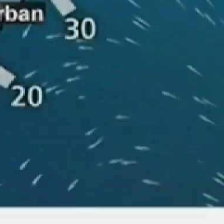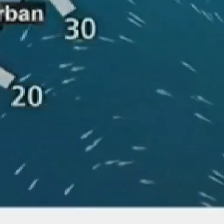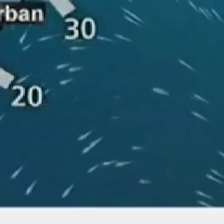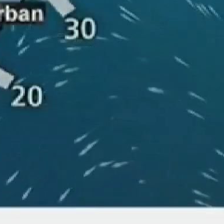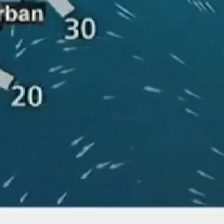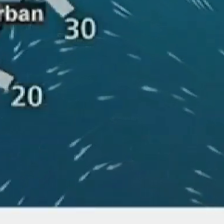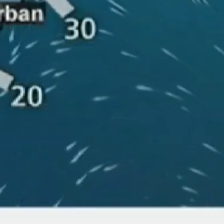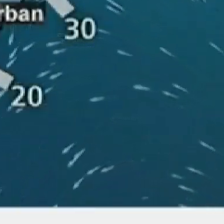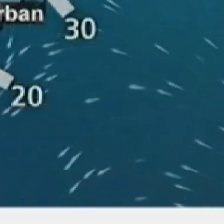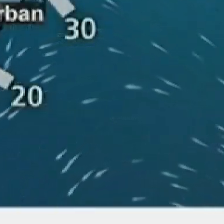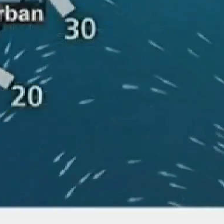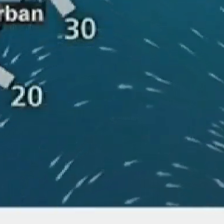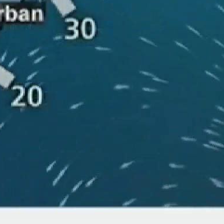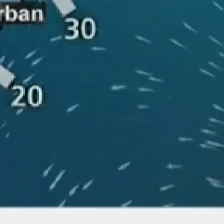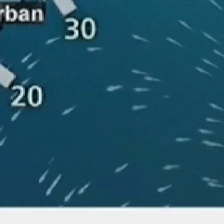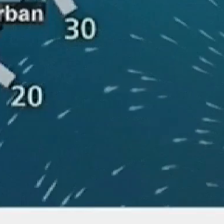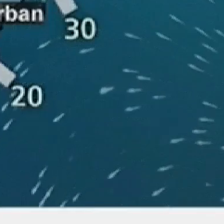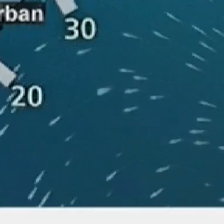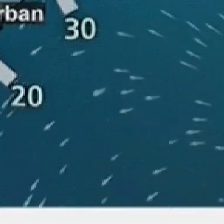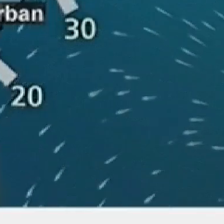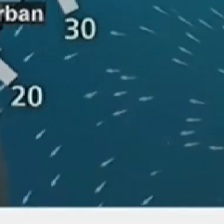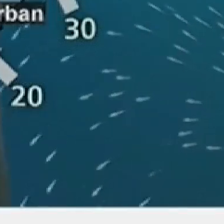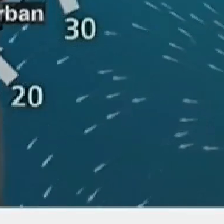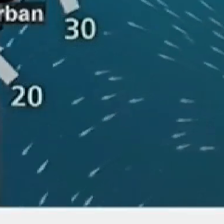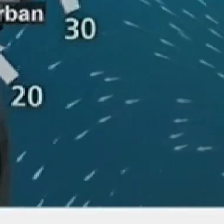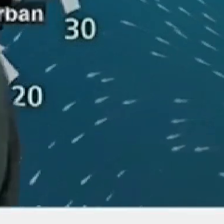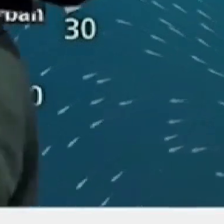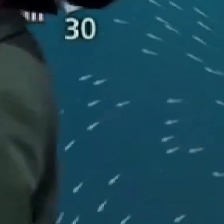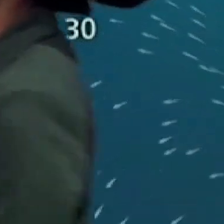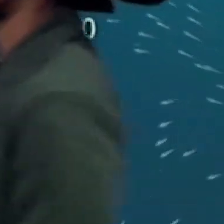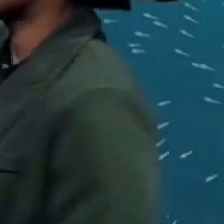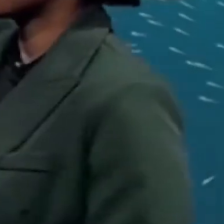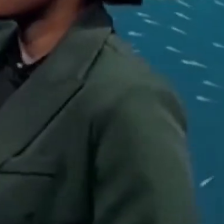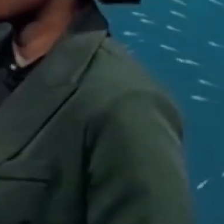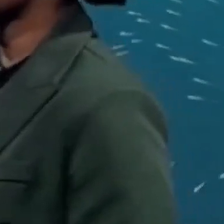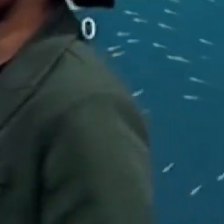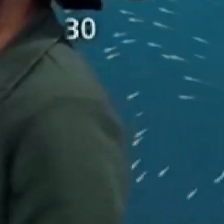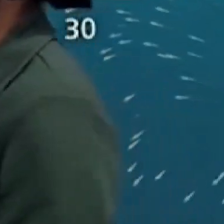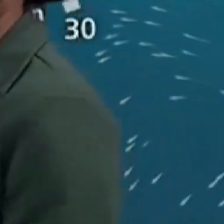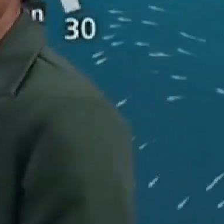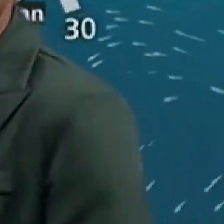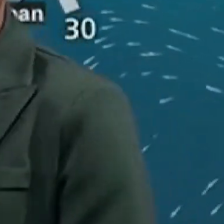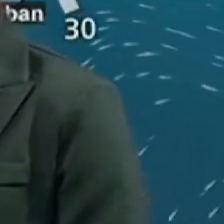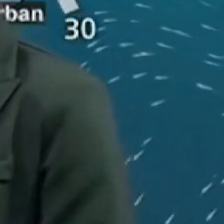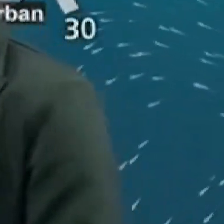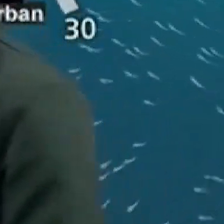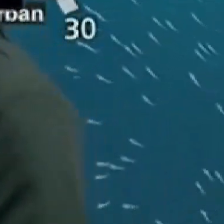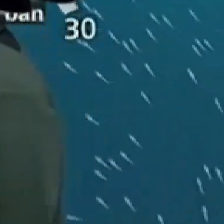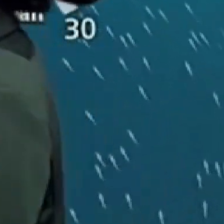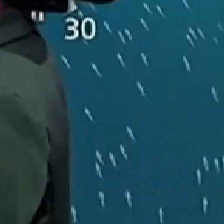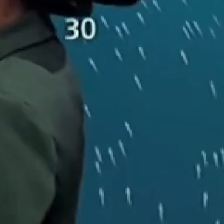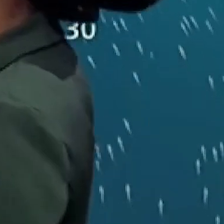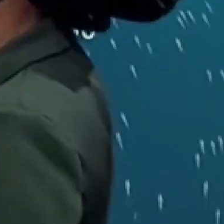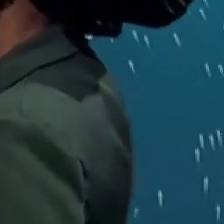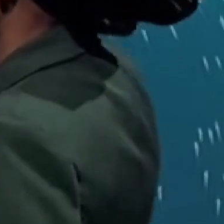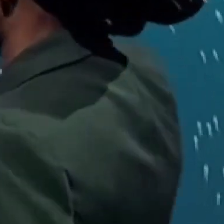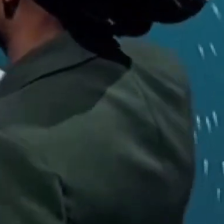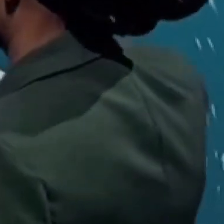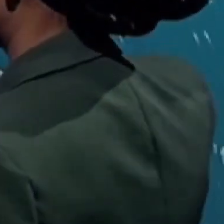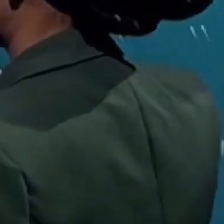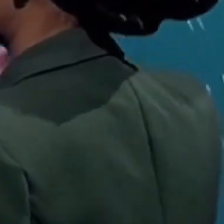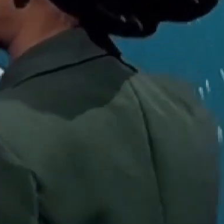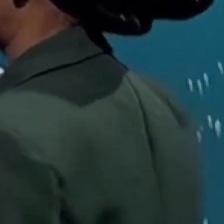ke leboga ka dumile ke le dumedise ba bogedi go gae a re lebelle maemo a bosa bosigo jo fa re lebelela karolo dingwe tsa naga di tla nna le gone go apoga mme botlhaba jwa